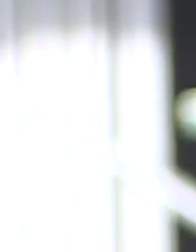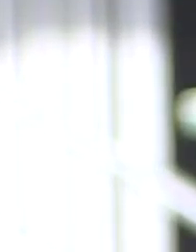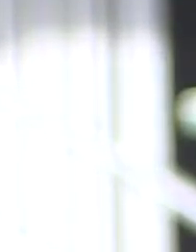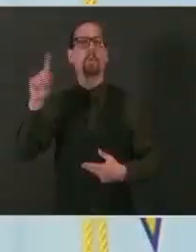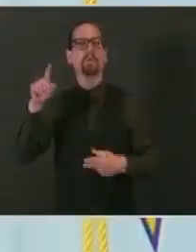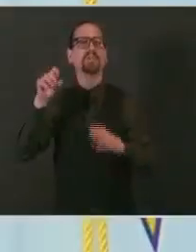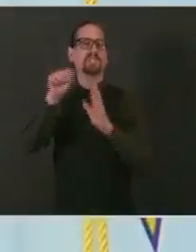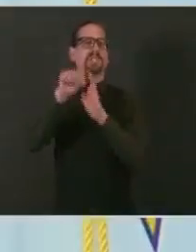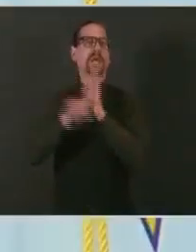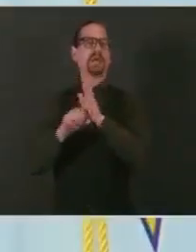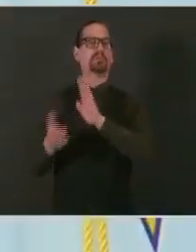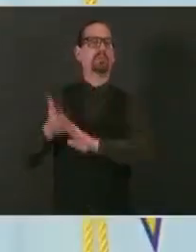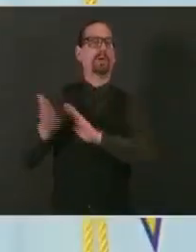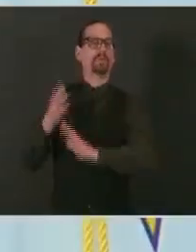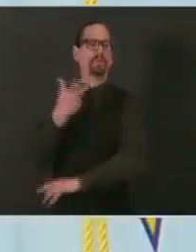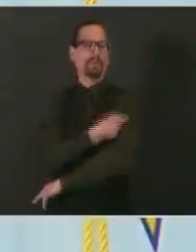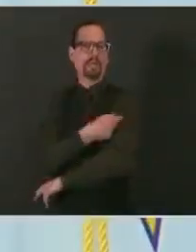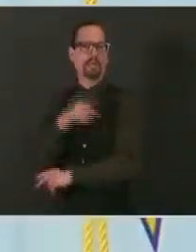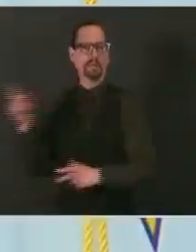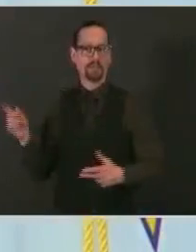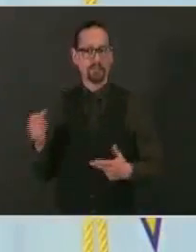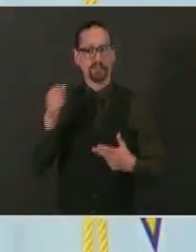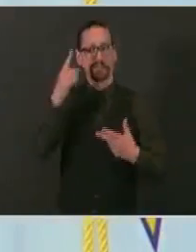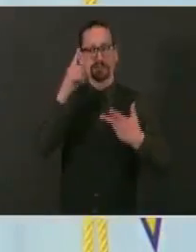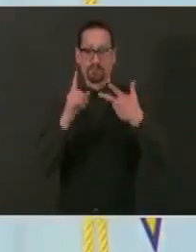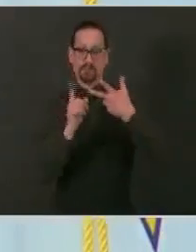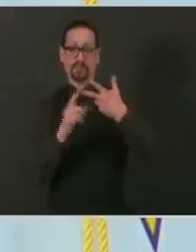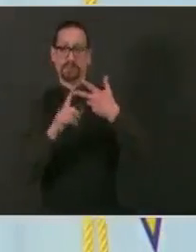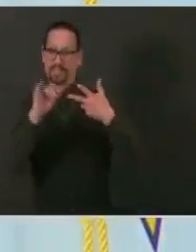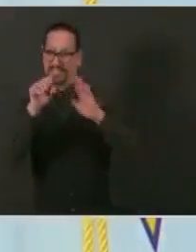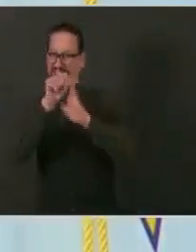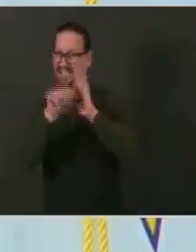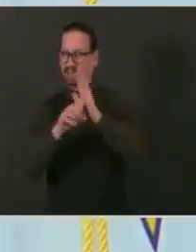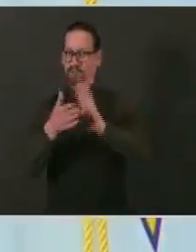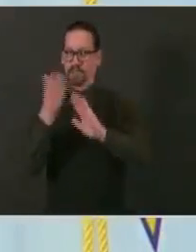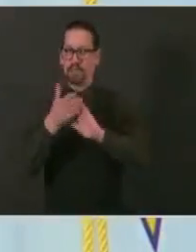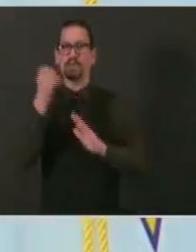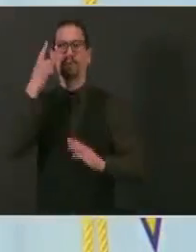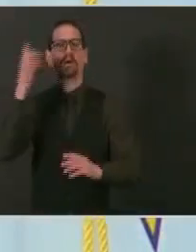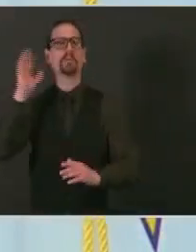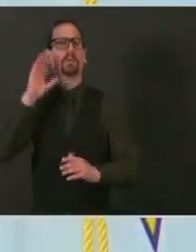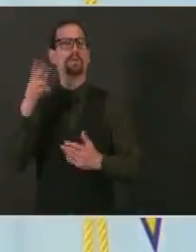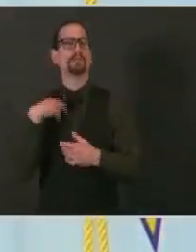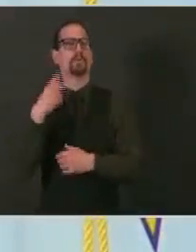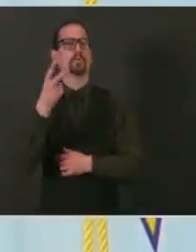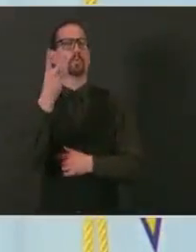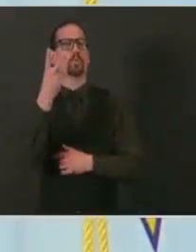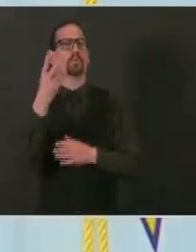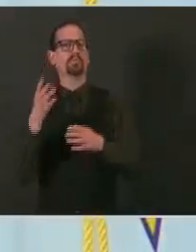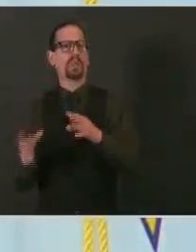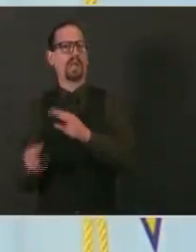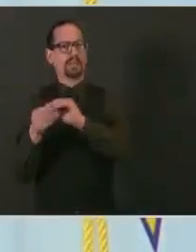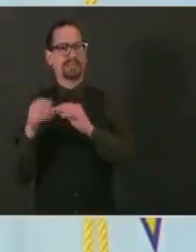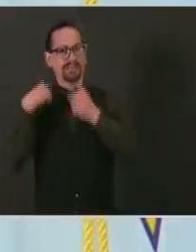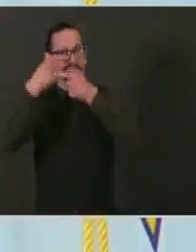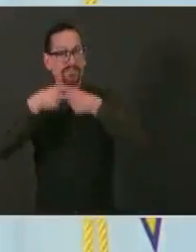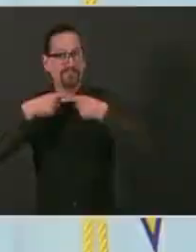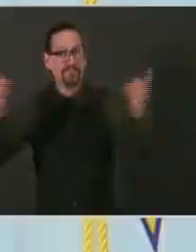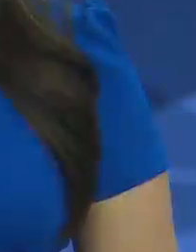new sites in Middletown and Woonsocket shortly. The Middletown site will open first, either next week or the following